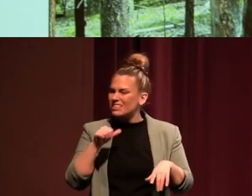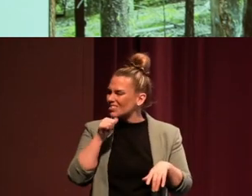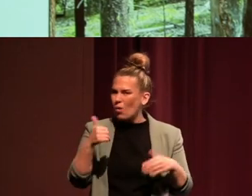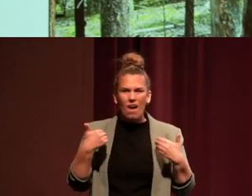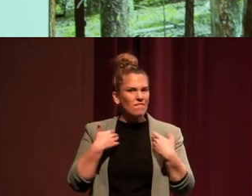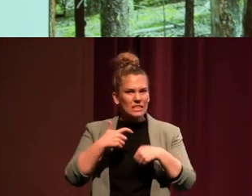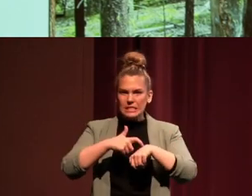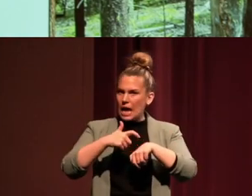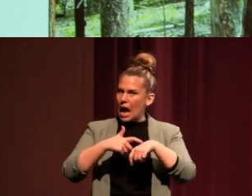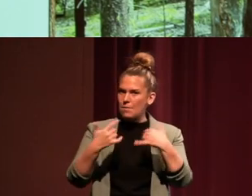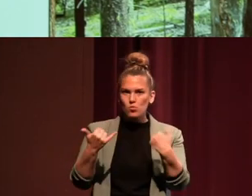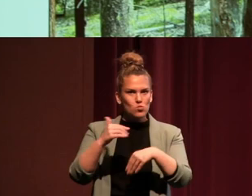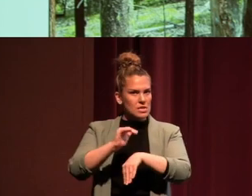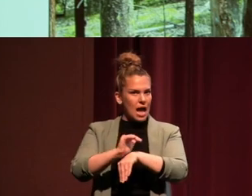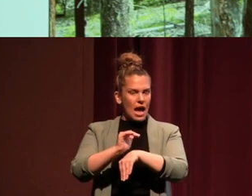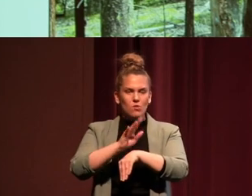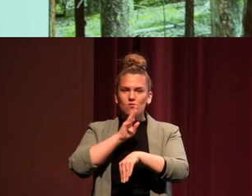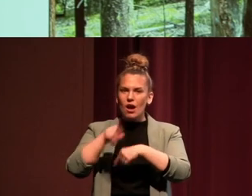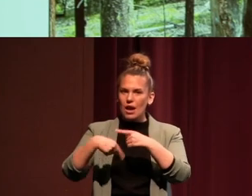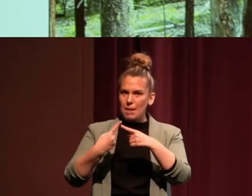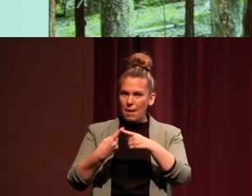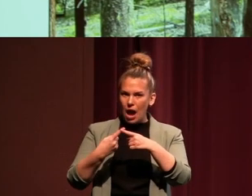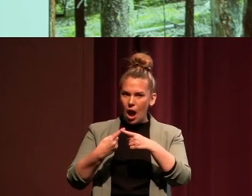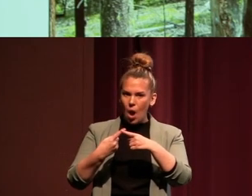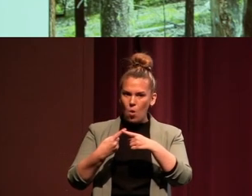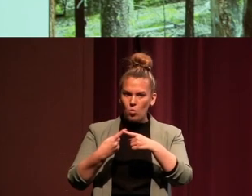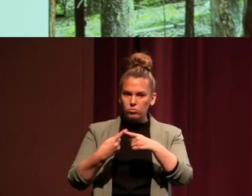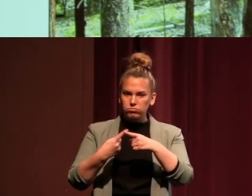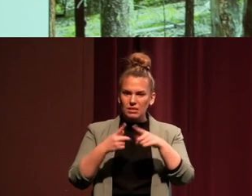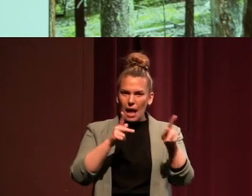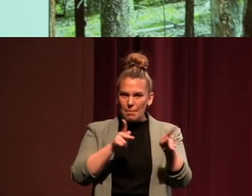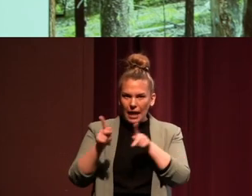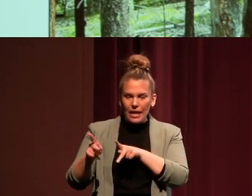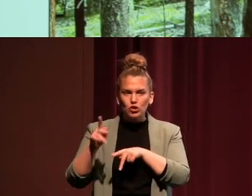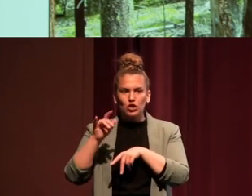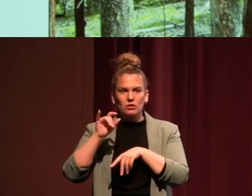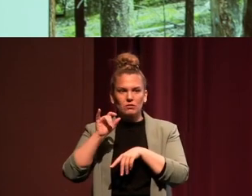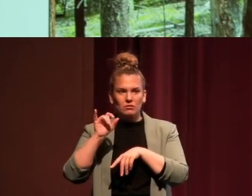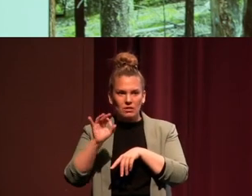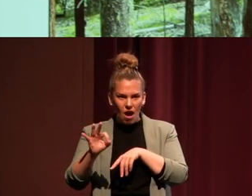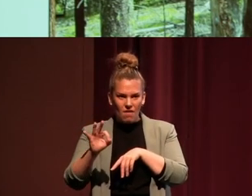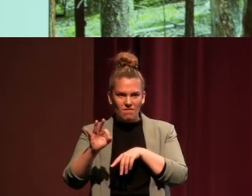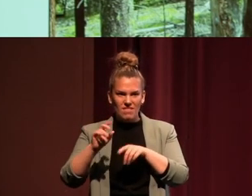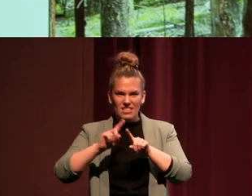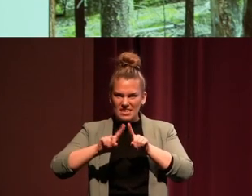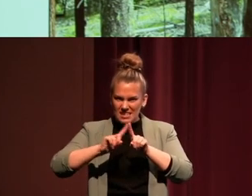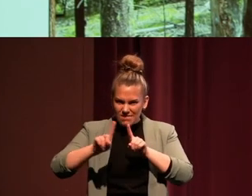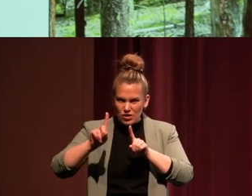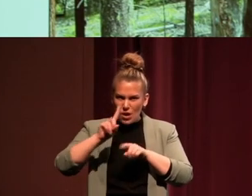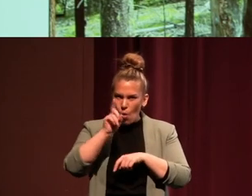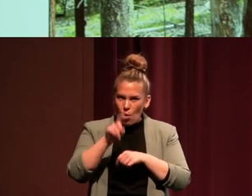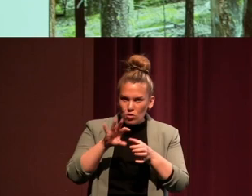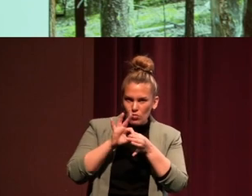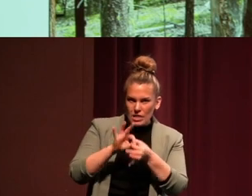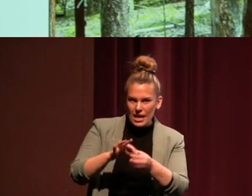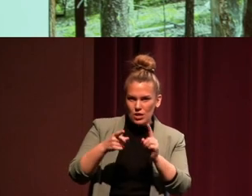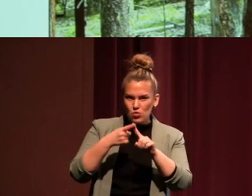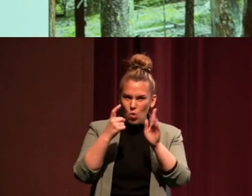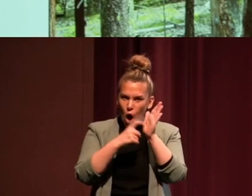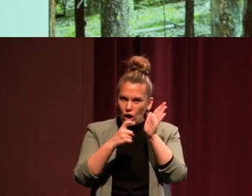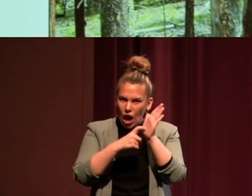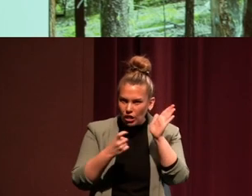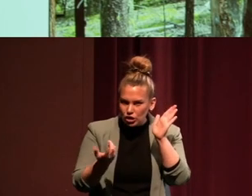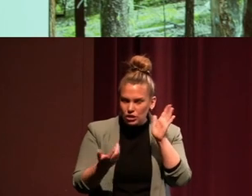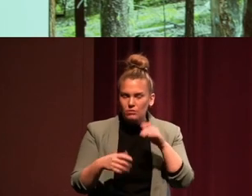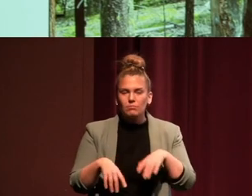time tonight to talk about the application of tree ring methods to archaeology questions. And I have not talked a